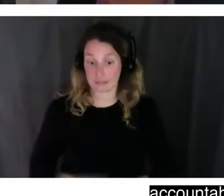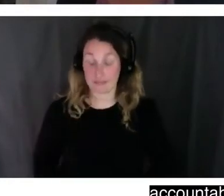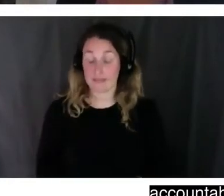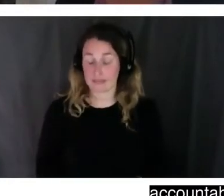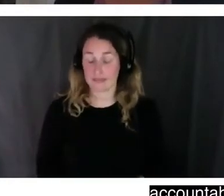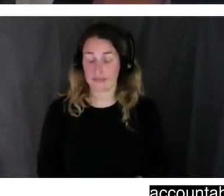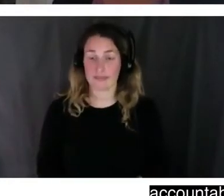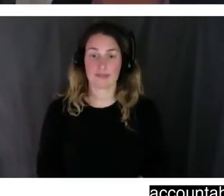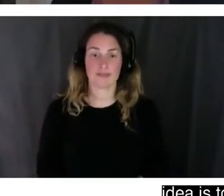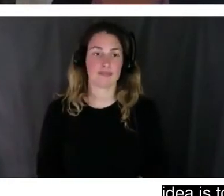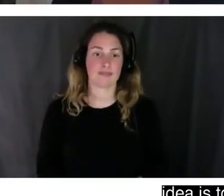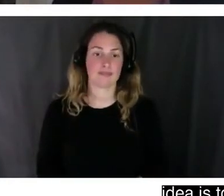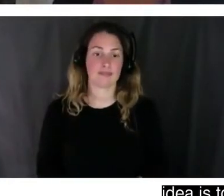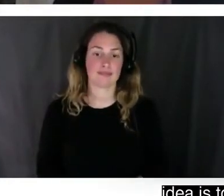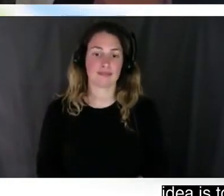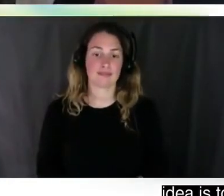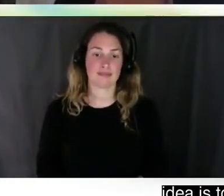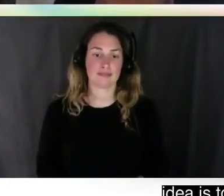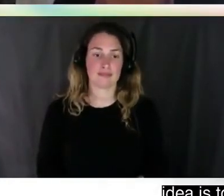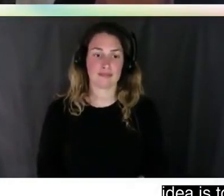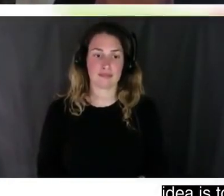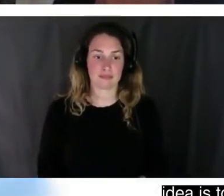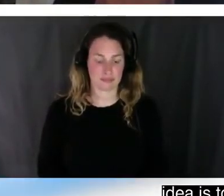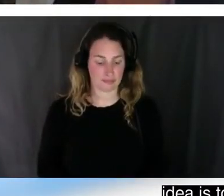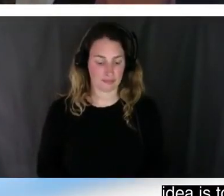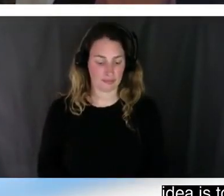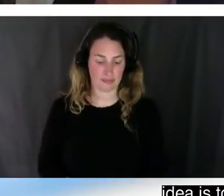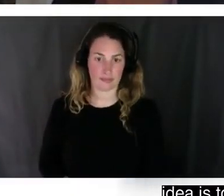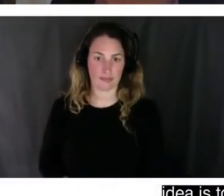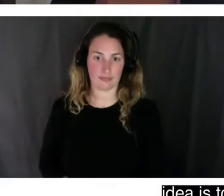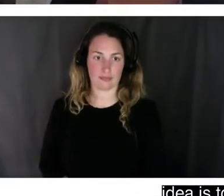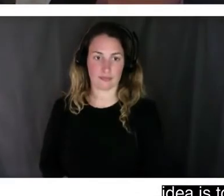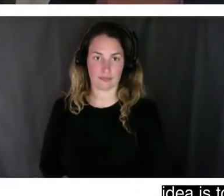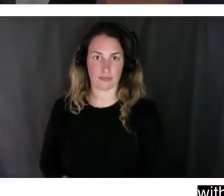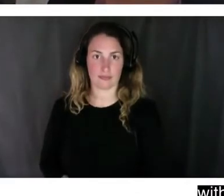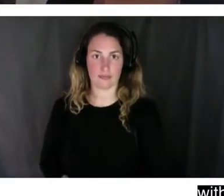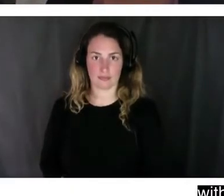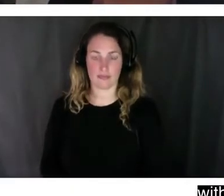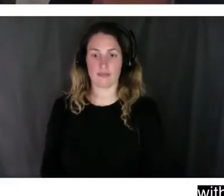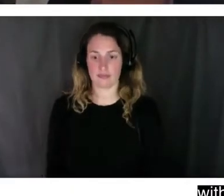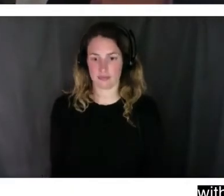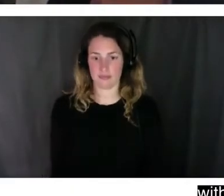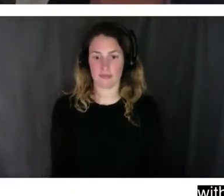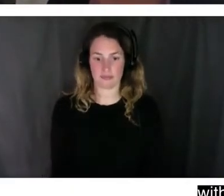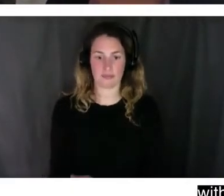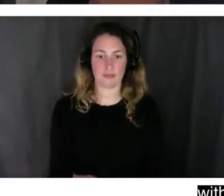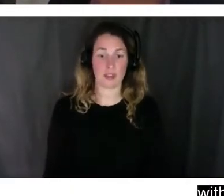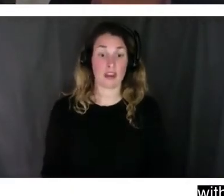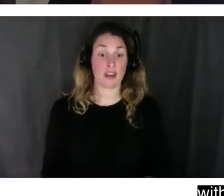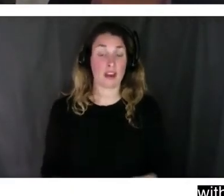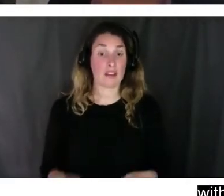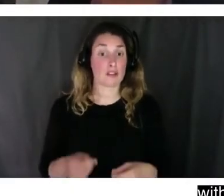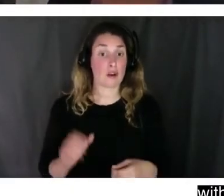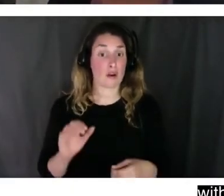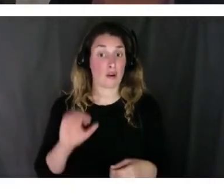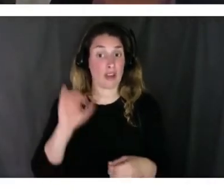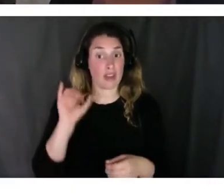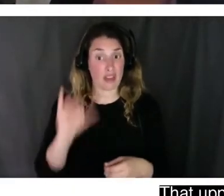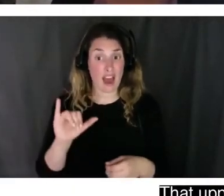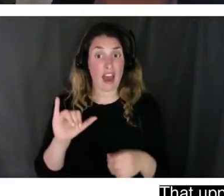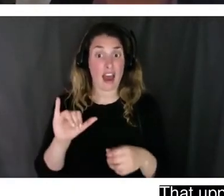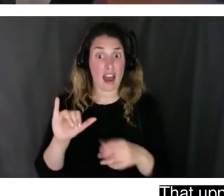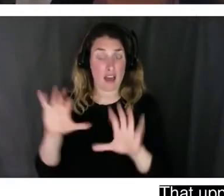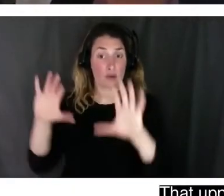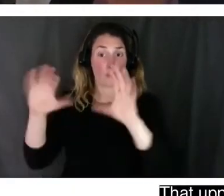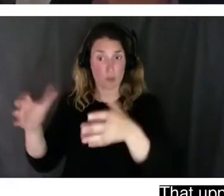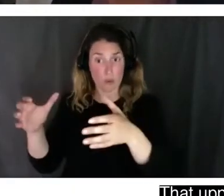So the idea is to really create a wake-up call within that influential group.